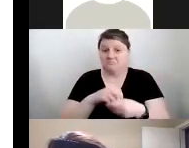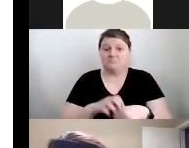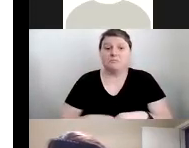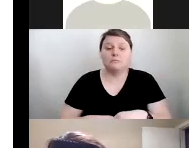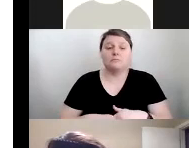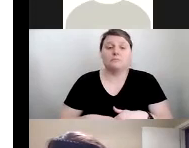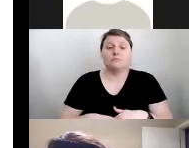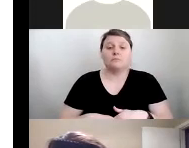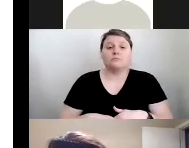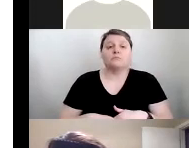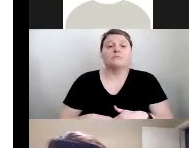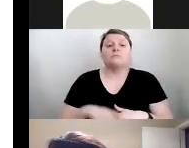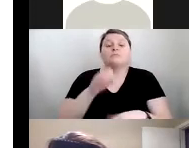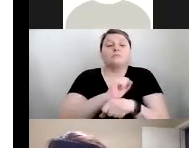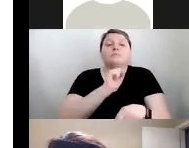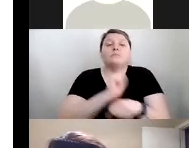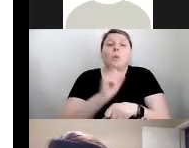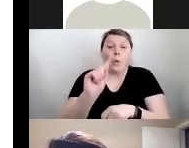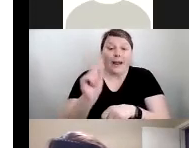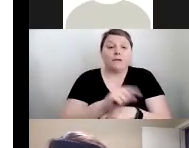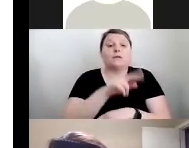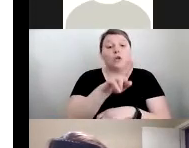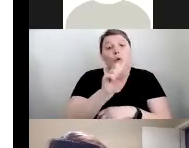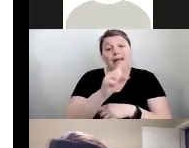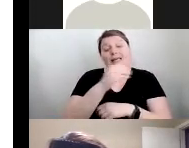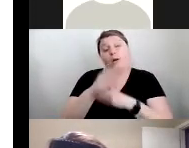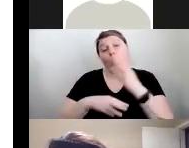And so where do we work? Throughout the US and the world.